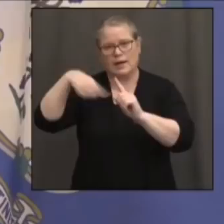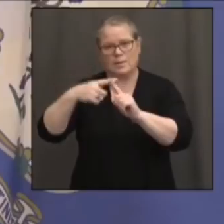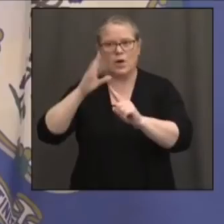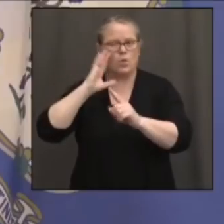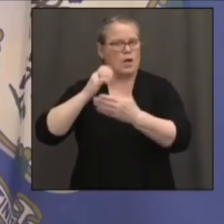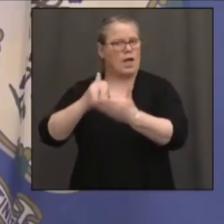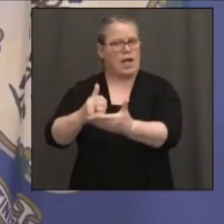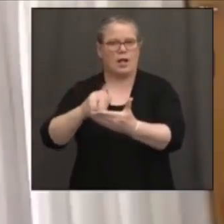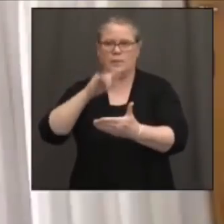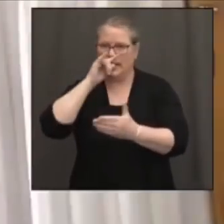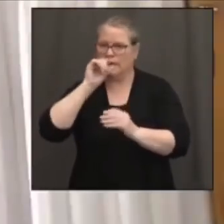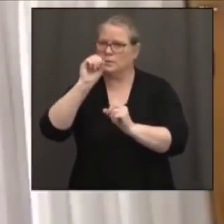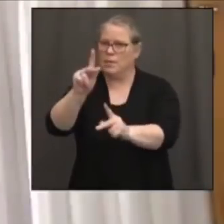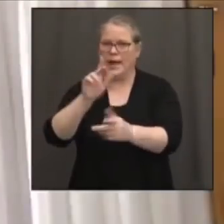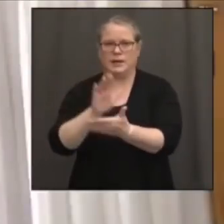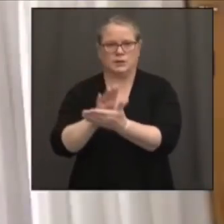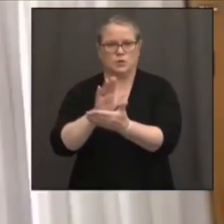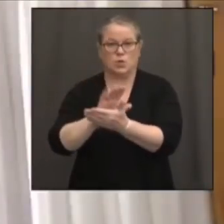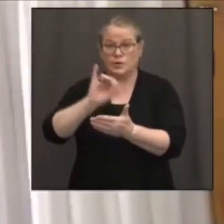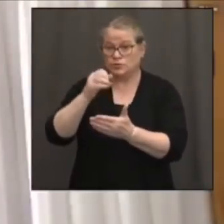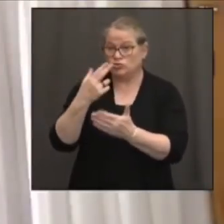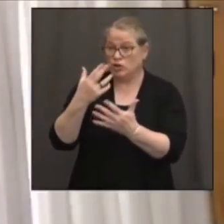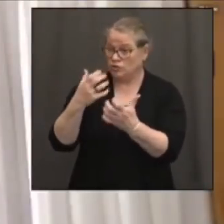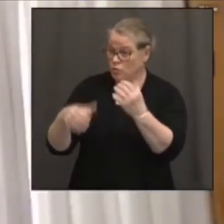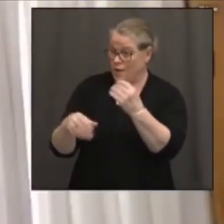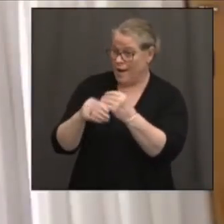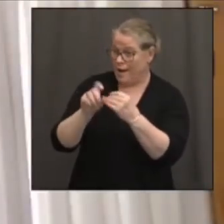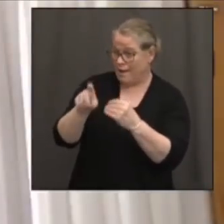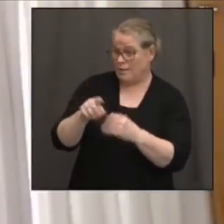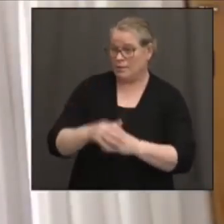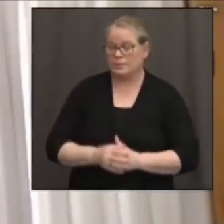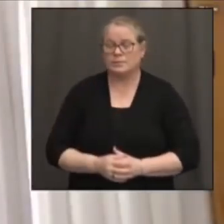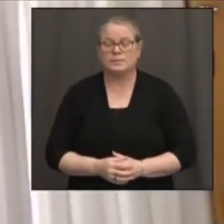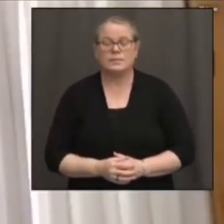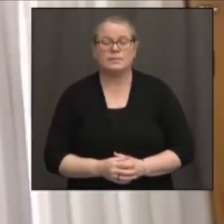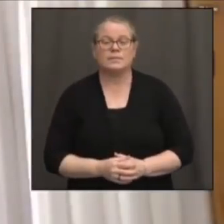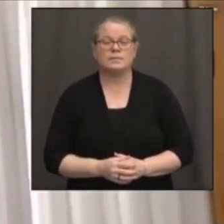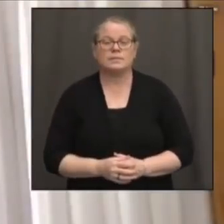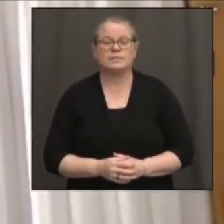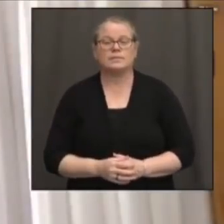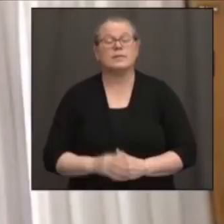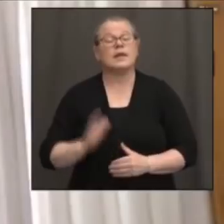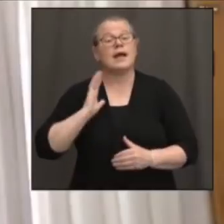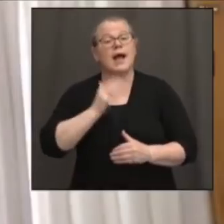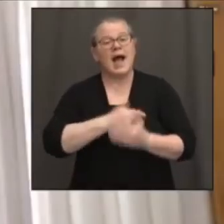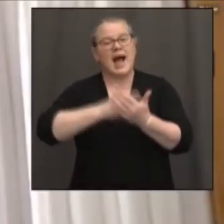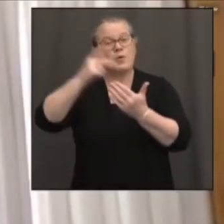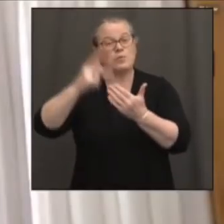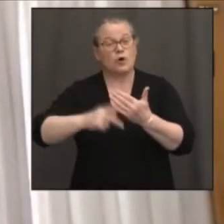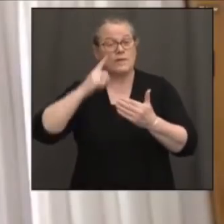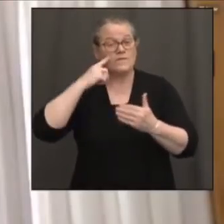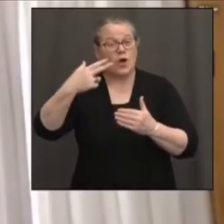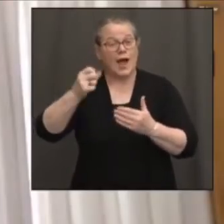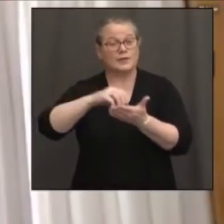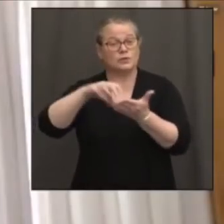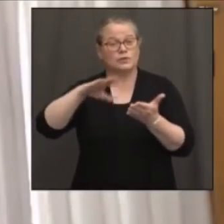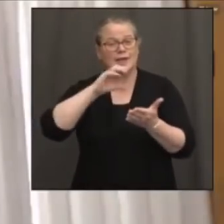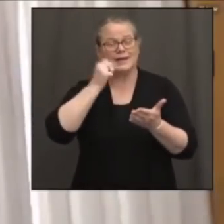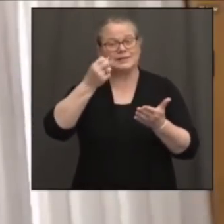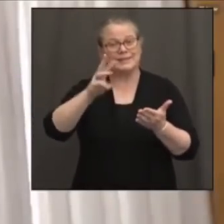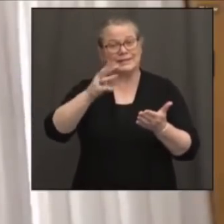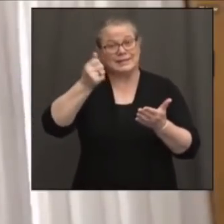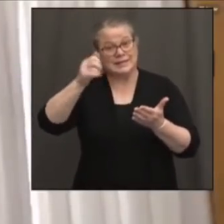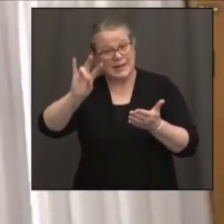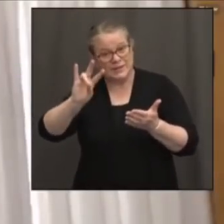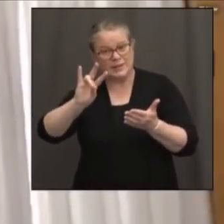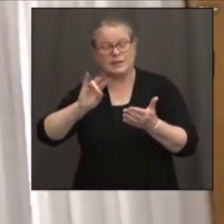of the things we've learned with regards to our program to vaccinate high school students 16 to 17 years old is we see by far the